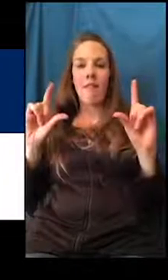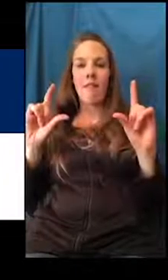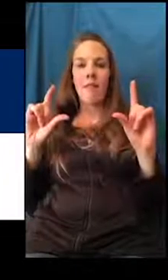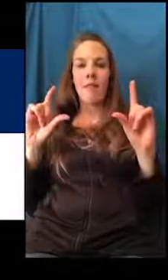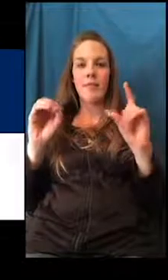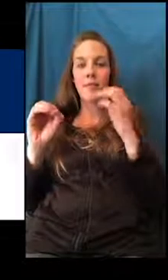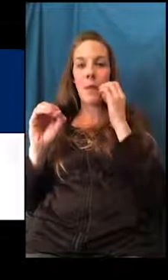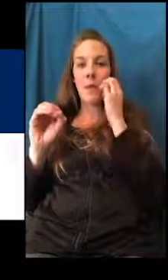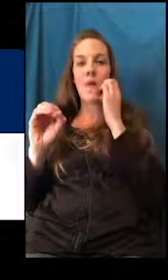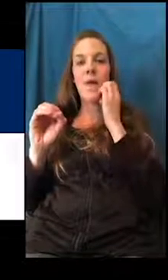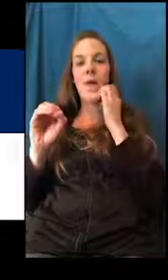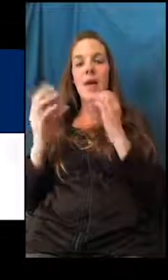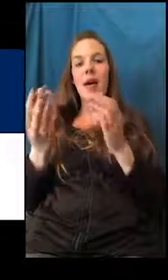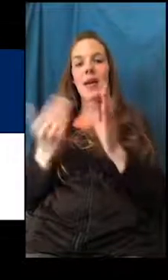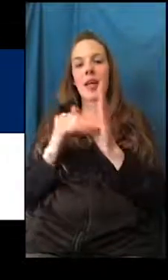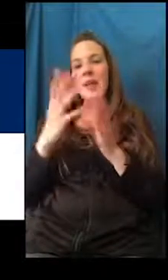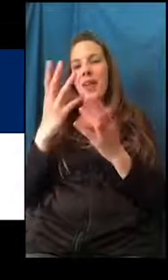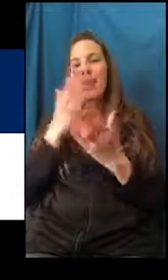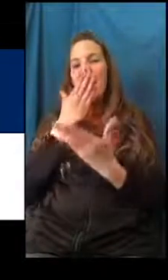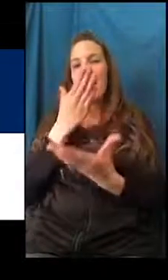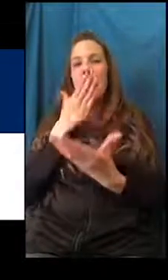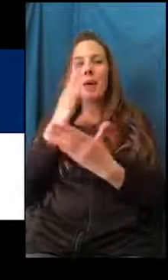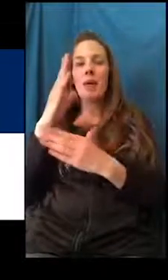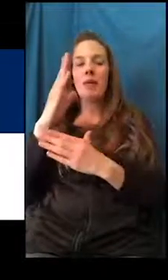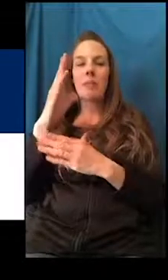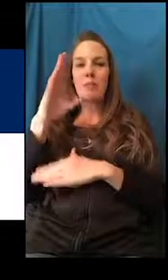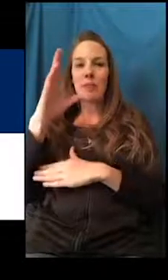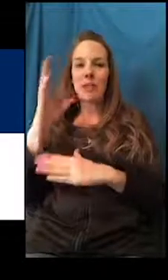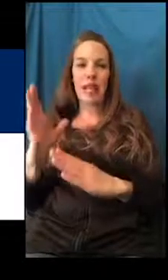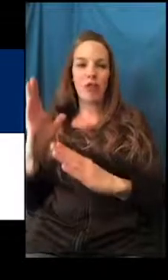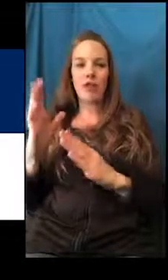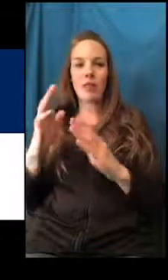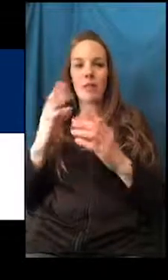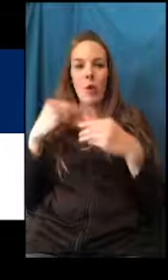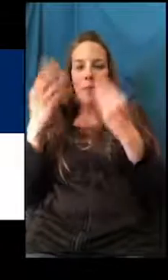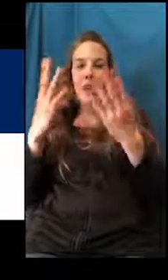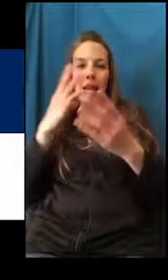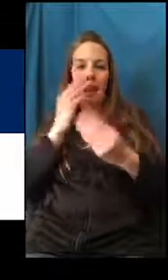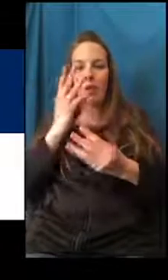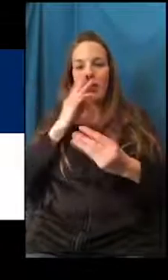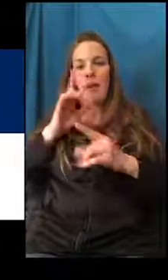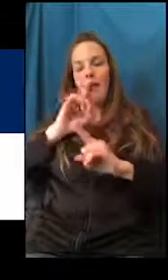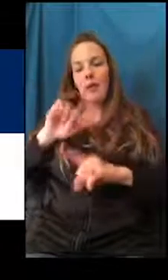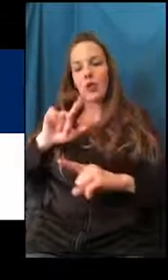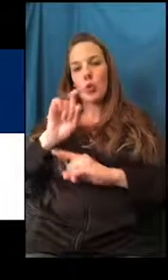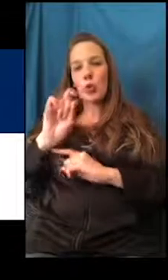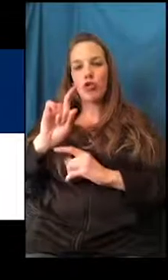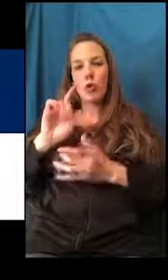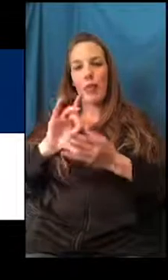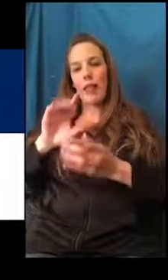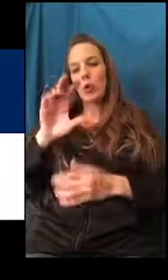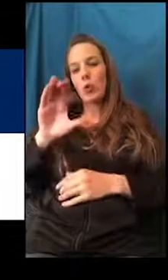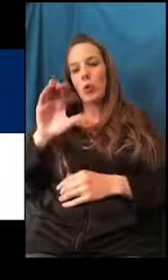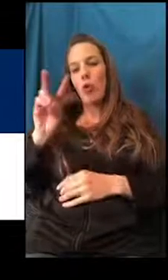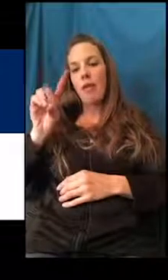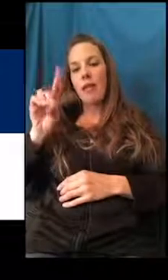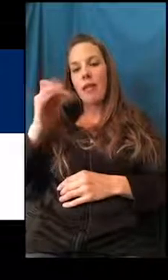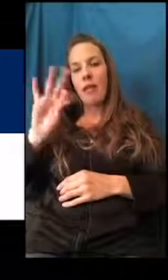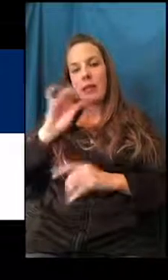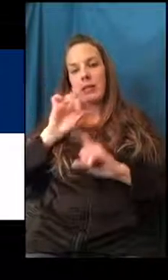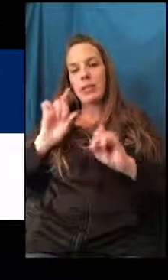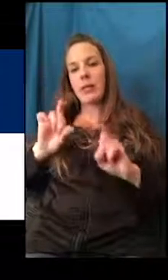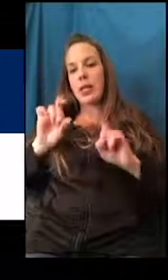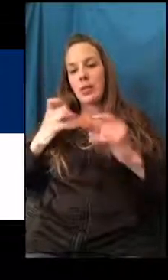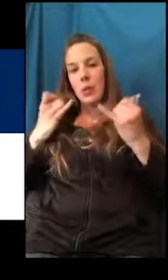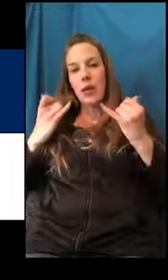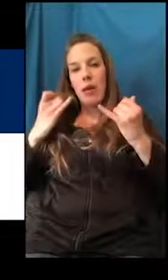want to again thank our presenters for providing information and answering some questions on COVID-19 testing today. These